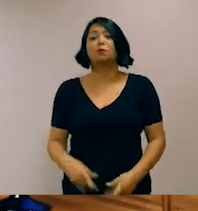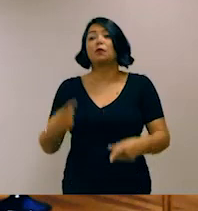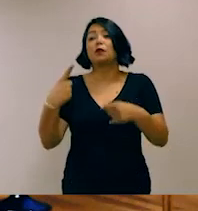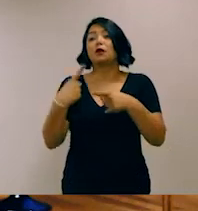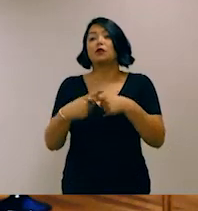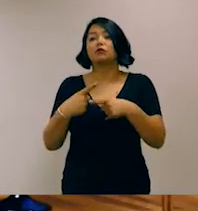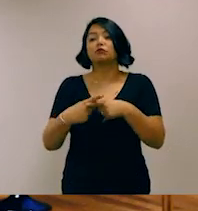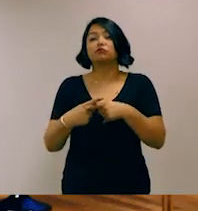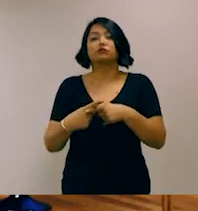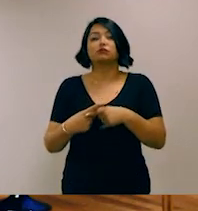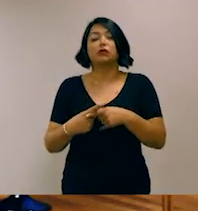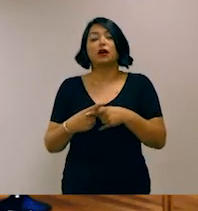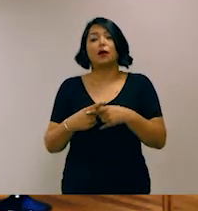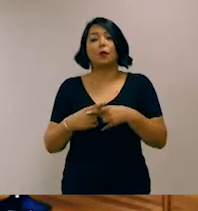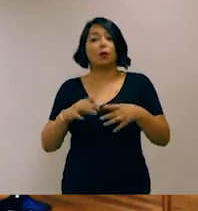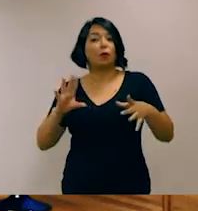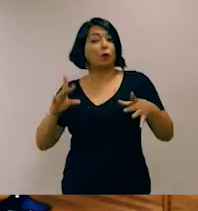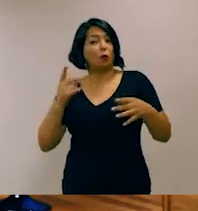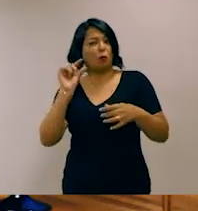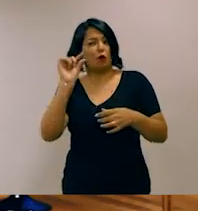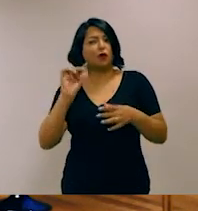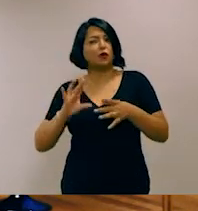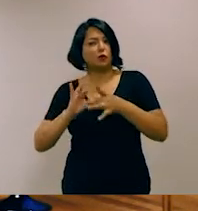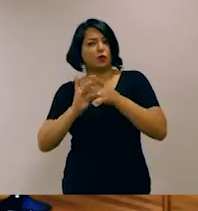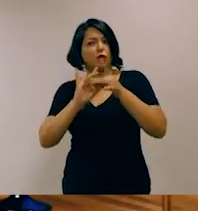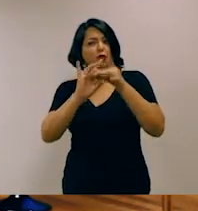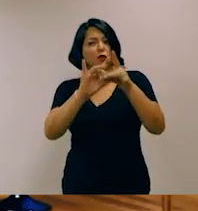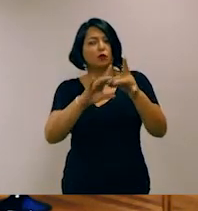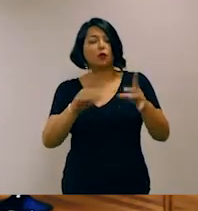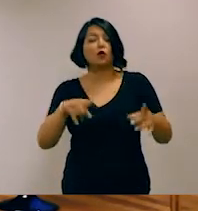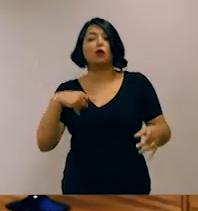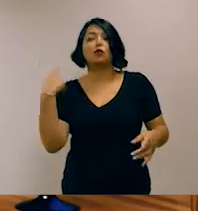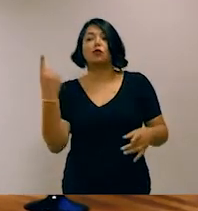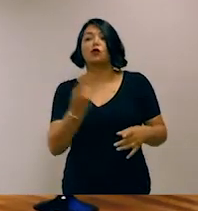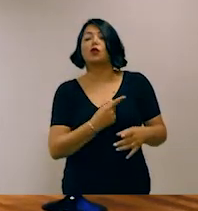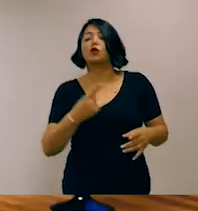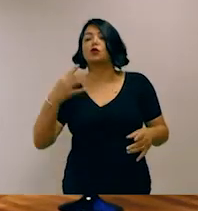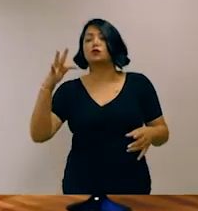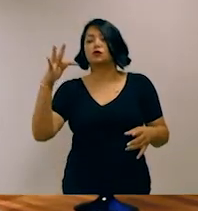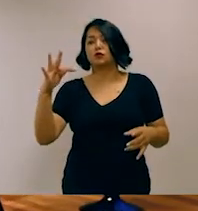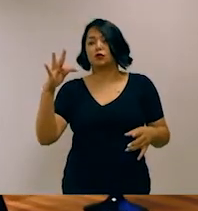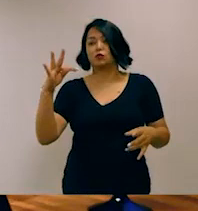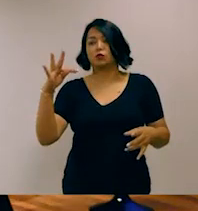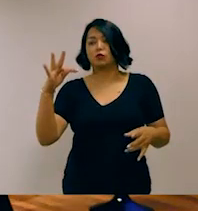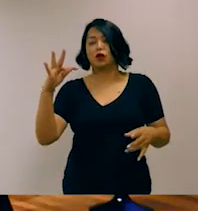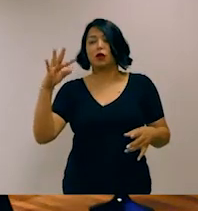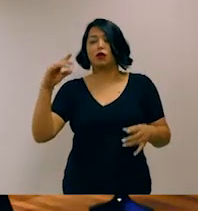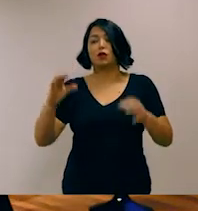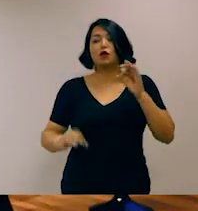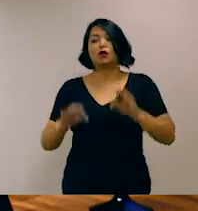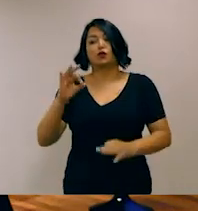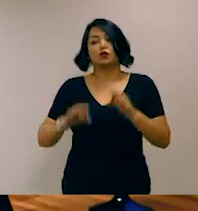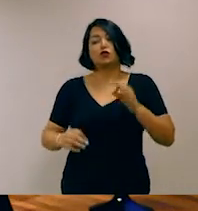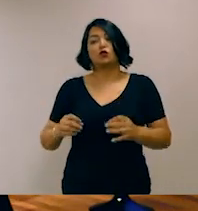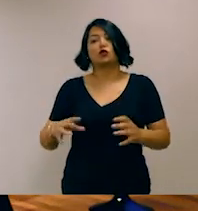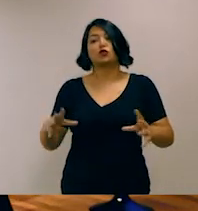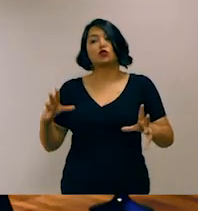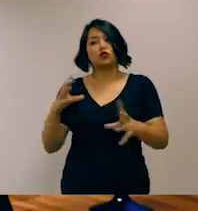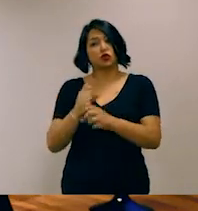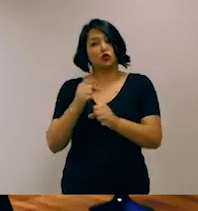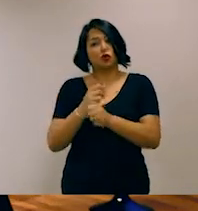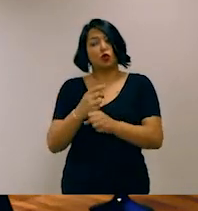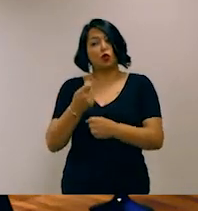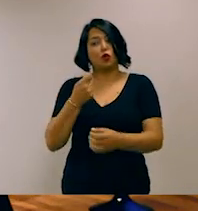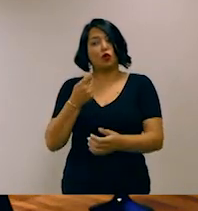So, a little bit of context first. We, the Court of Accounts, we have